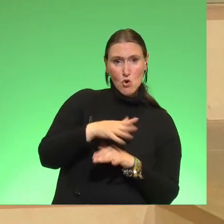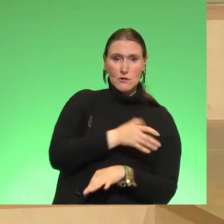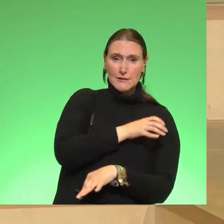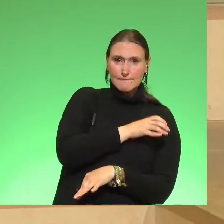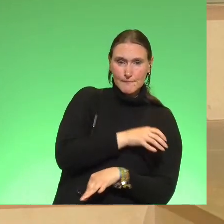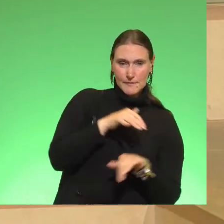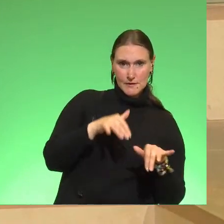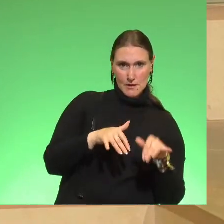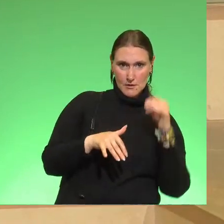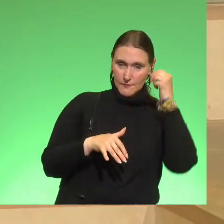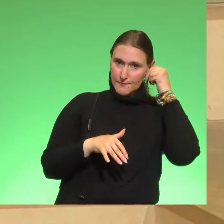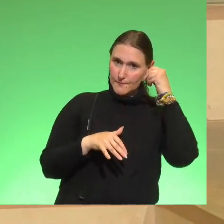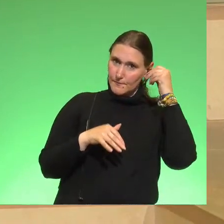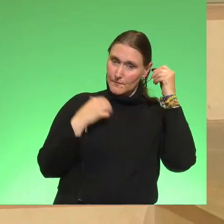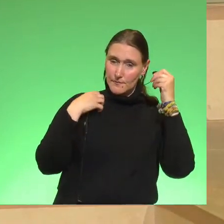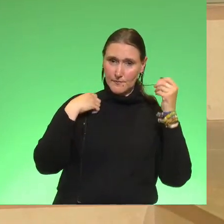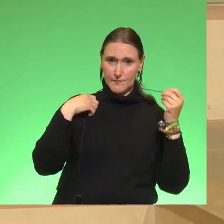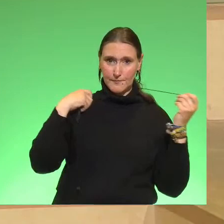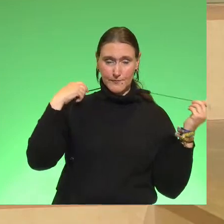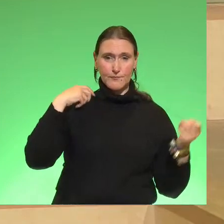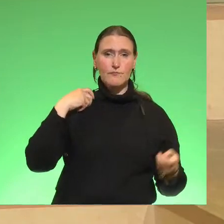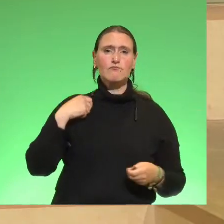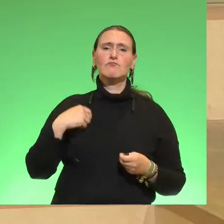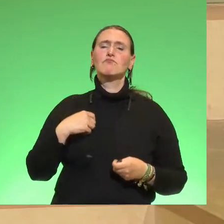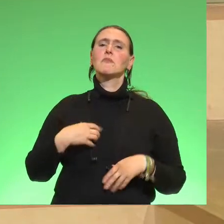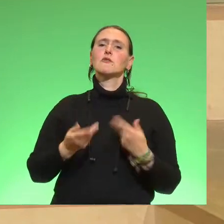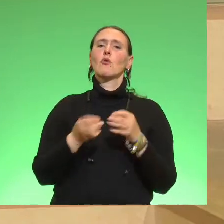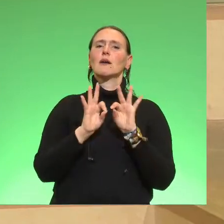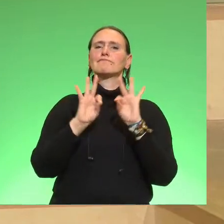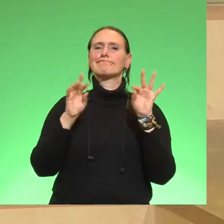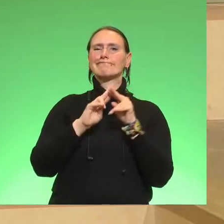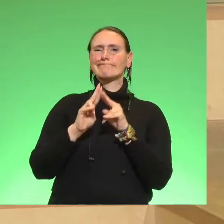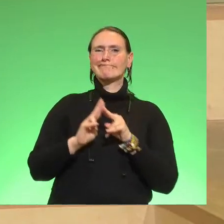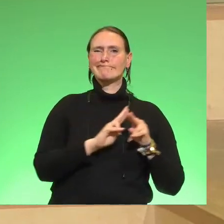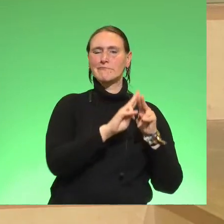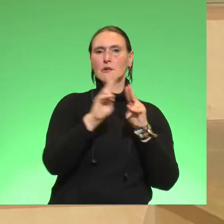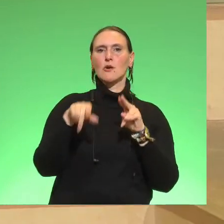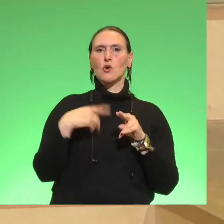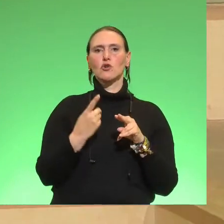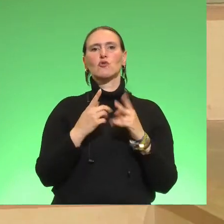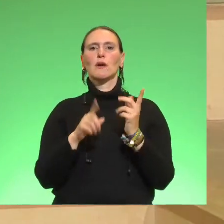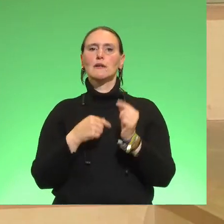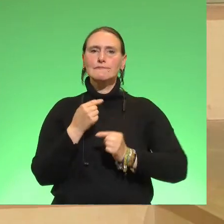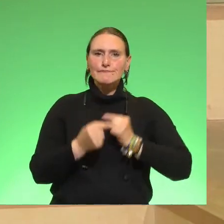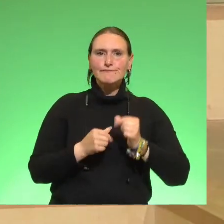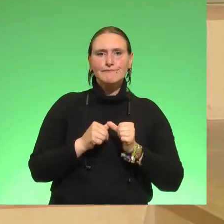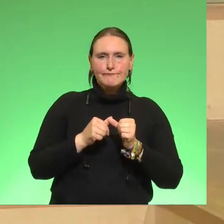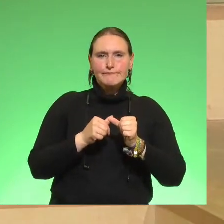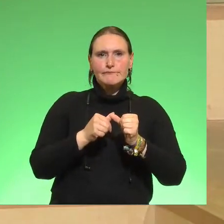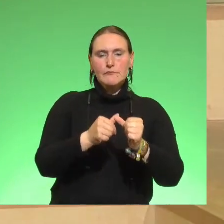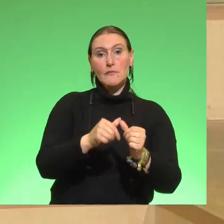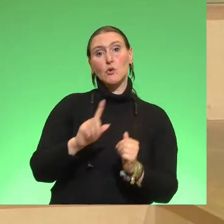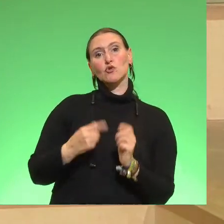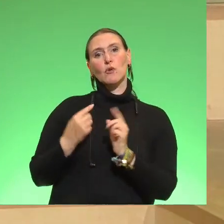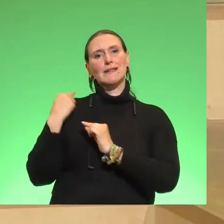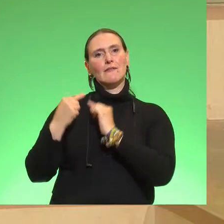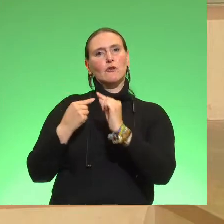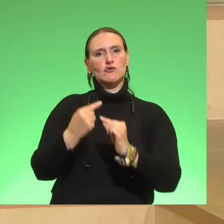ever. Continuous improvement only barely holds the line against continuous revolution. End of